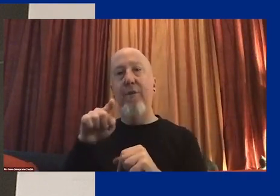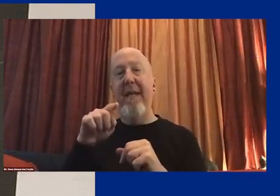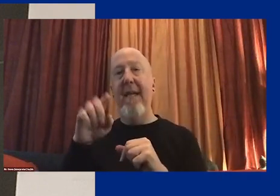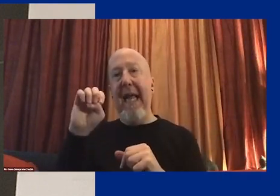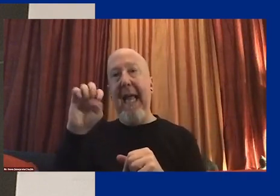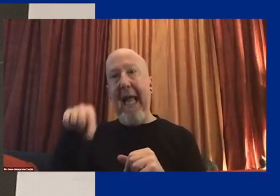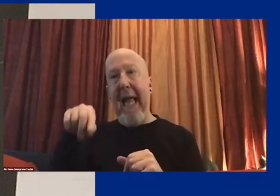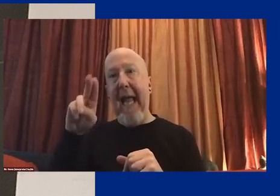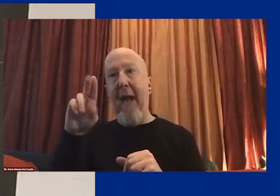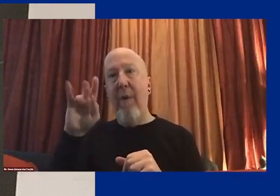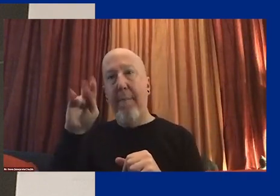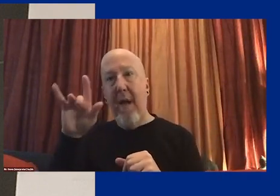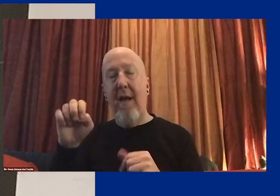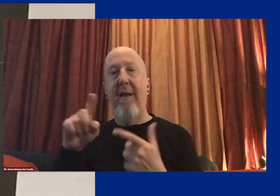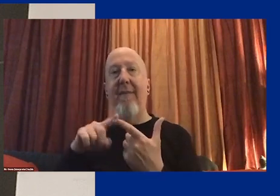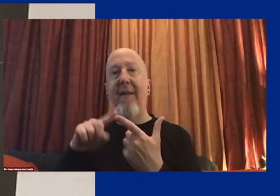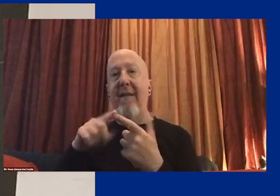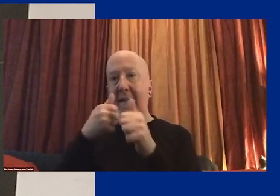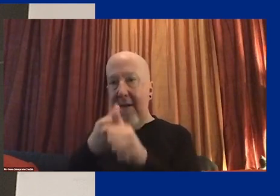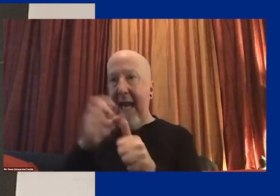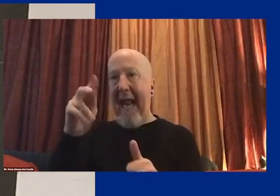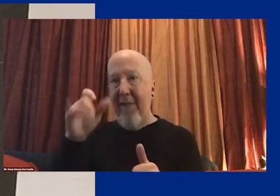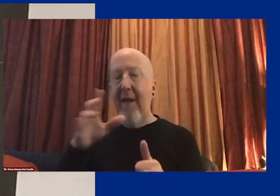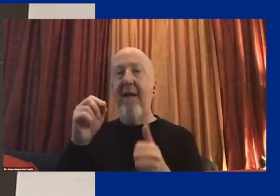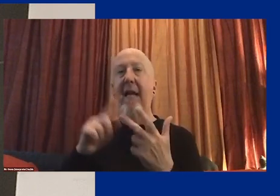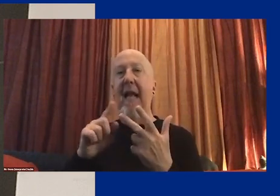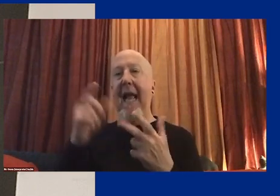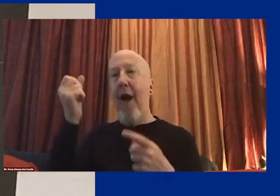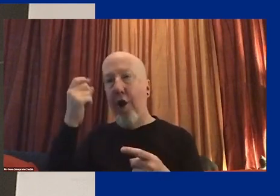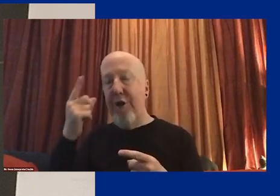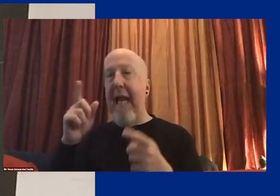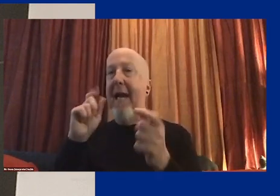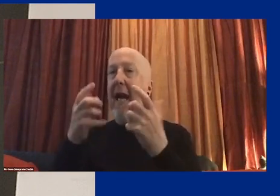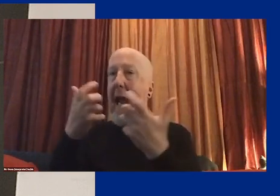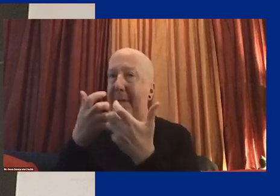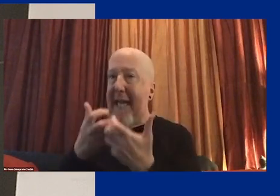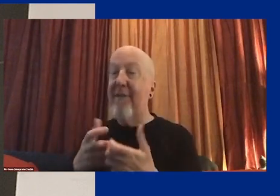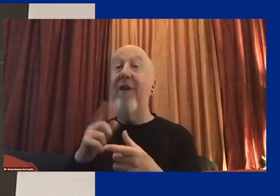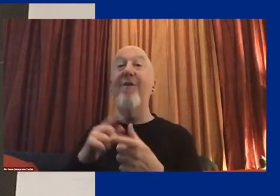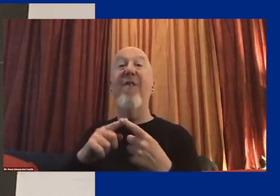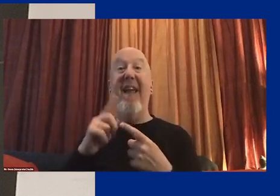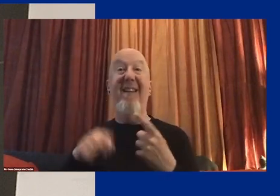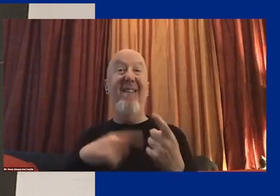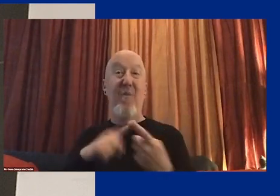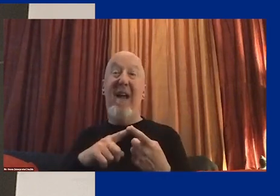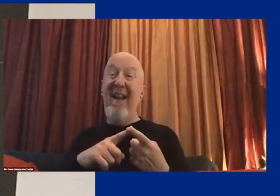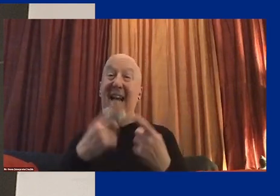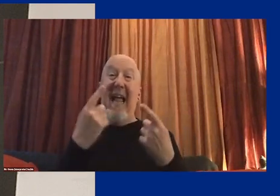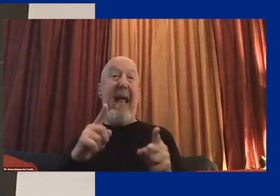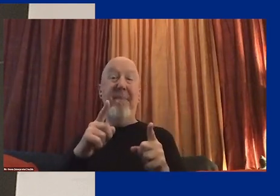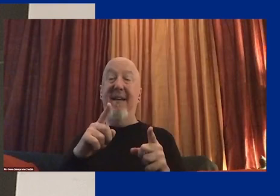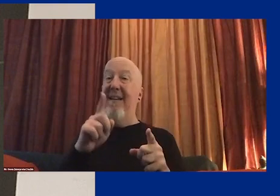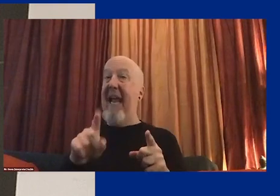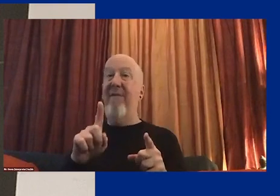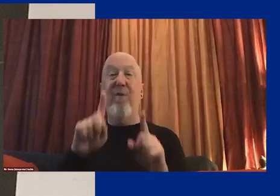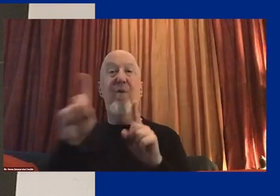understand accommodations and unique needs, so that when the time comes, as it will for many of us, that we get this